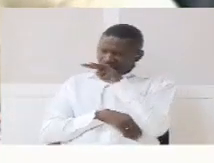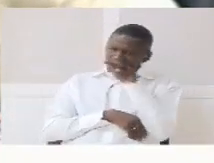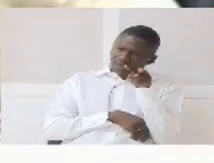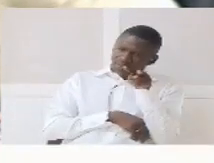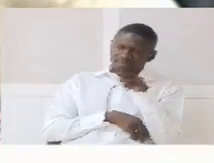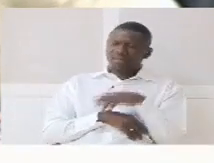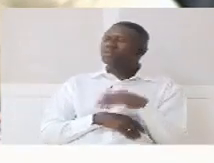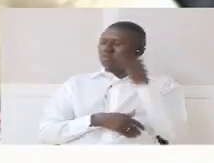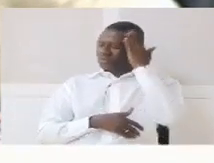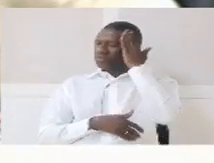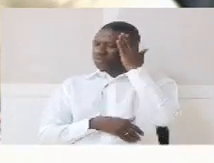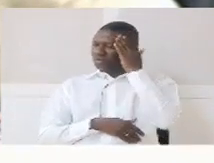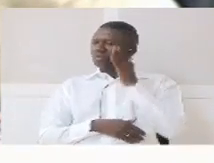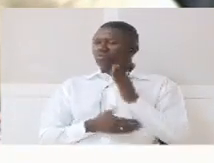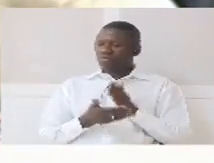in,